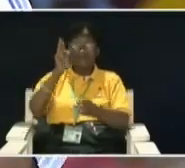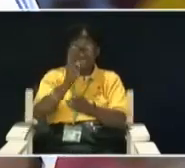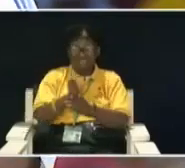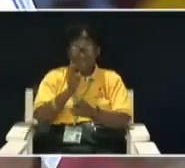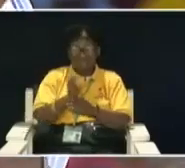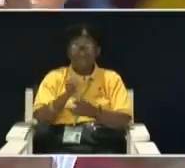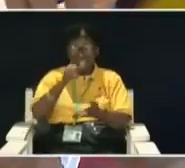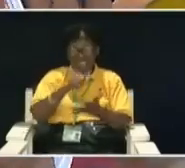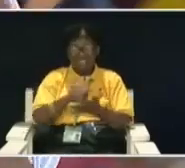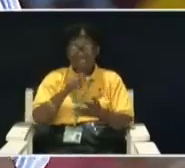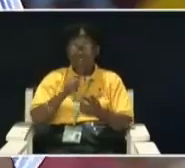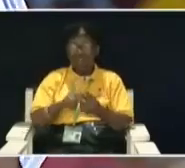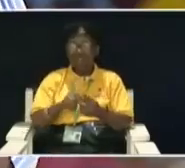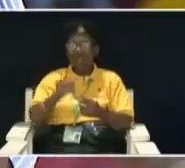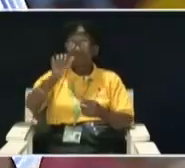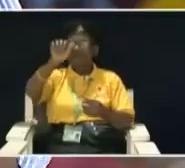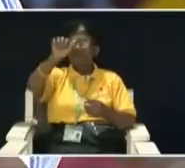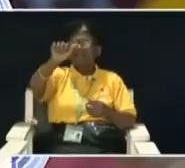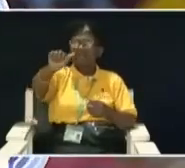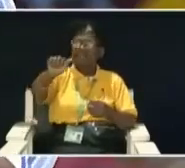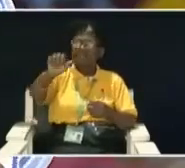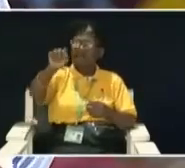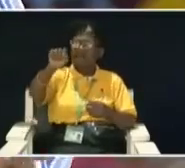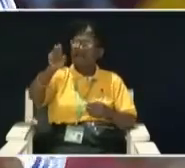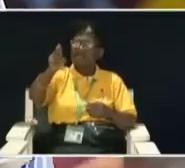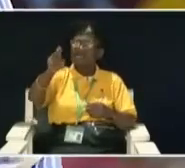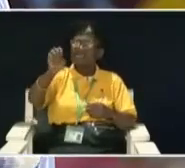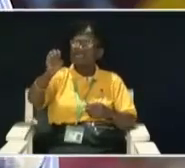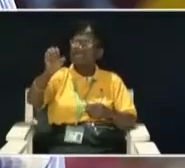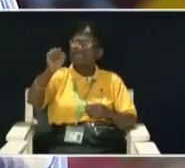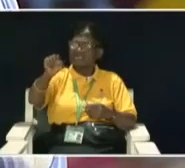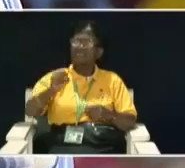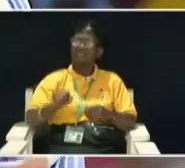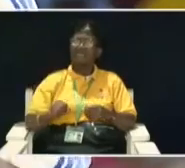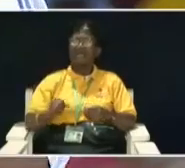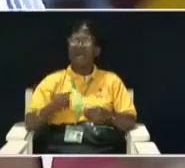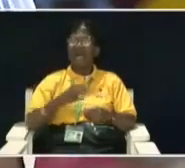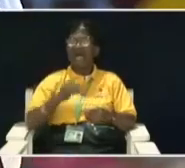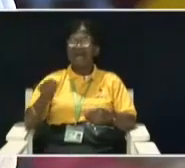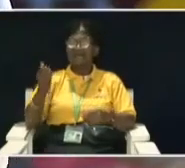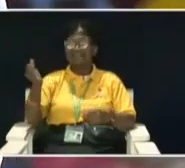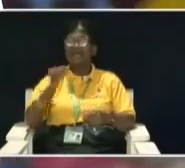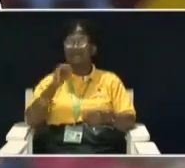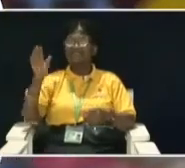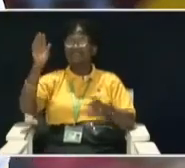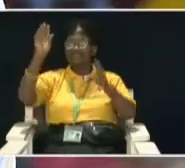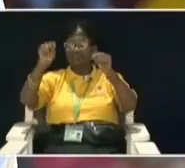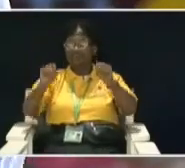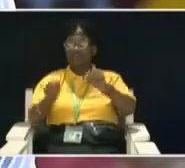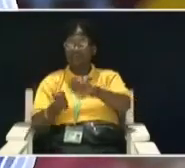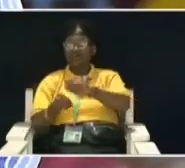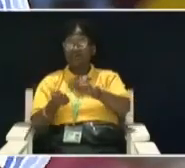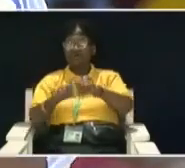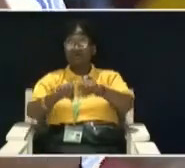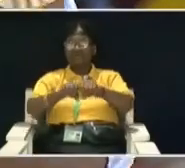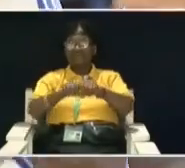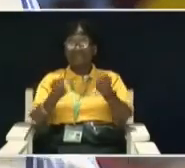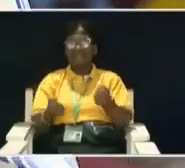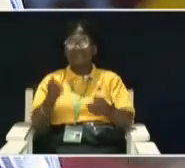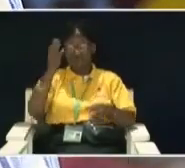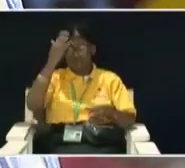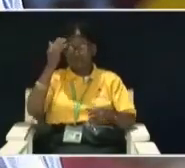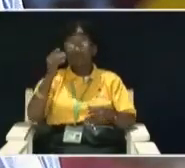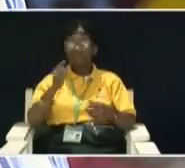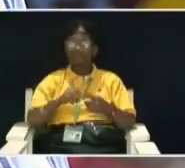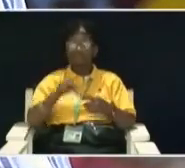And there is no science known to man that can change ashes back to